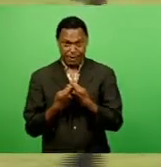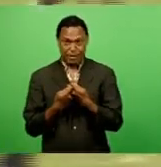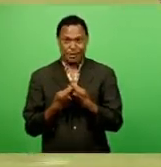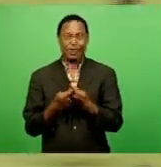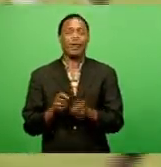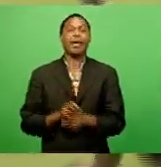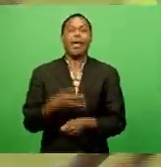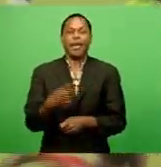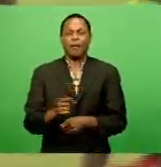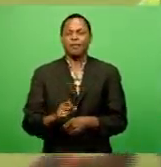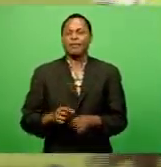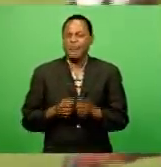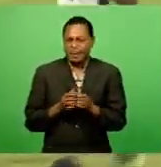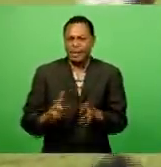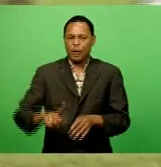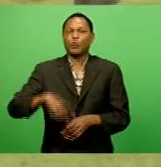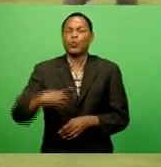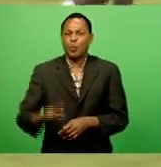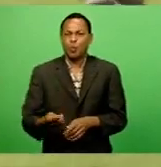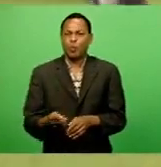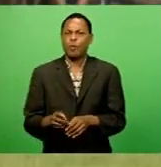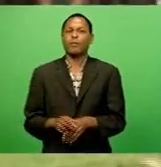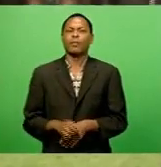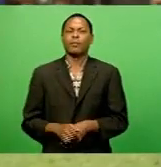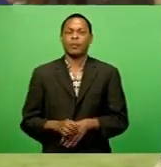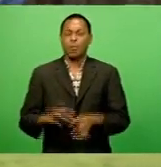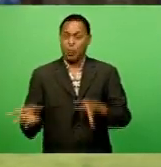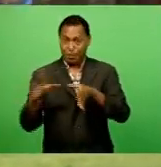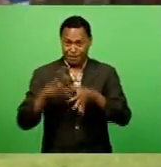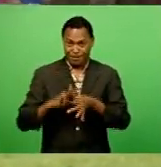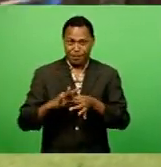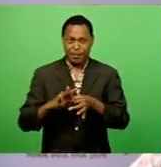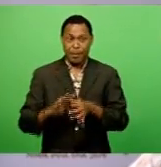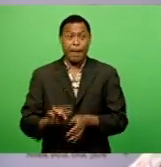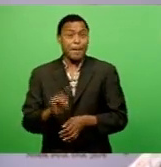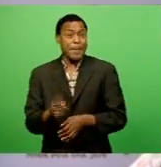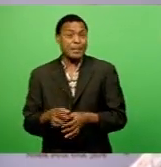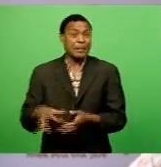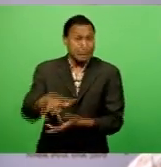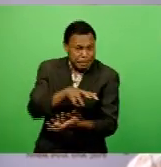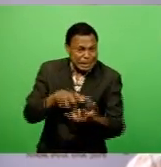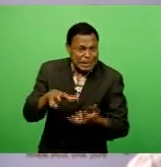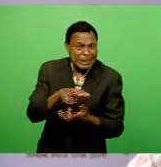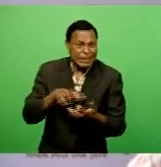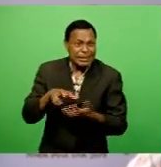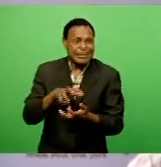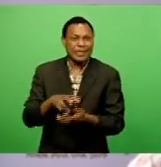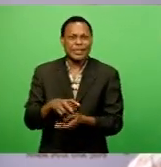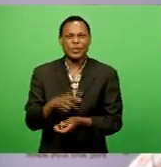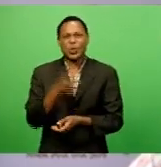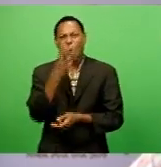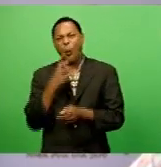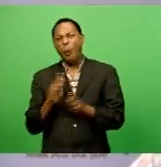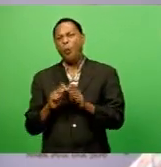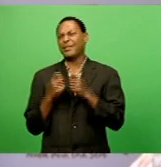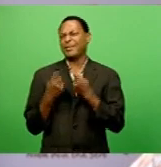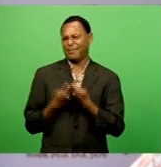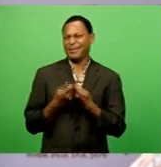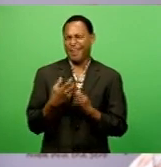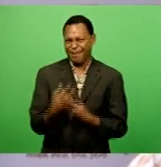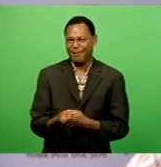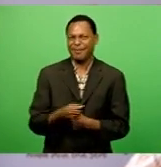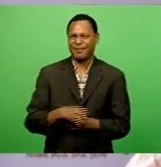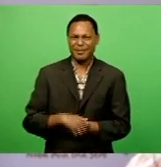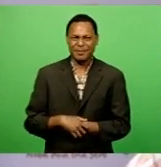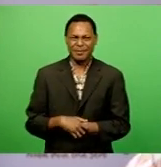tomorrow, will be part of the Uprising Sevens. We also have a mixture of the old teams coming back, which